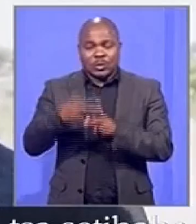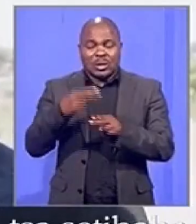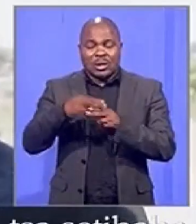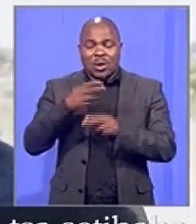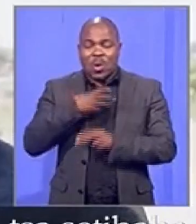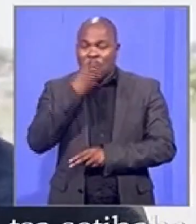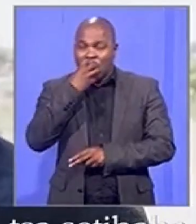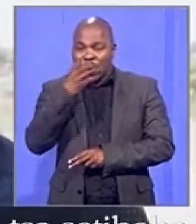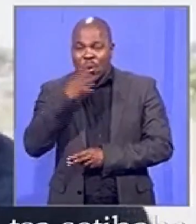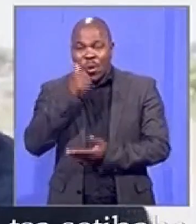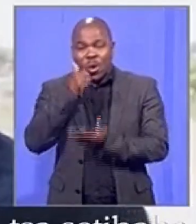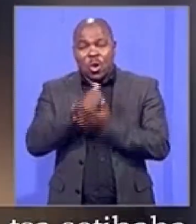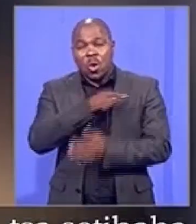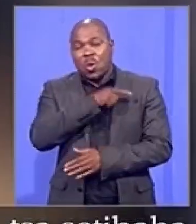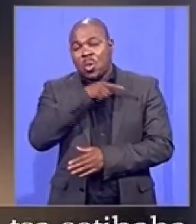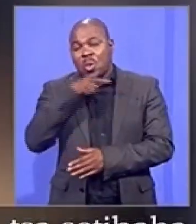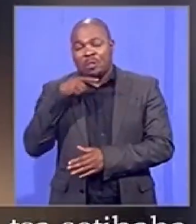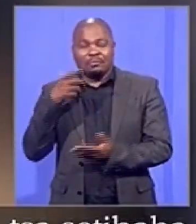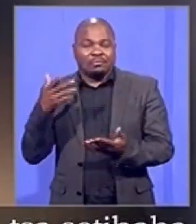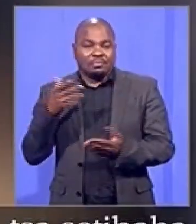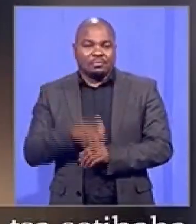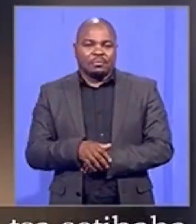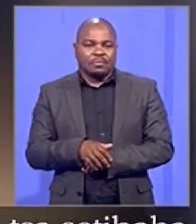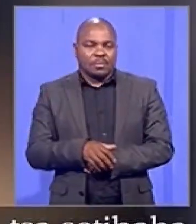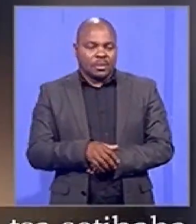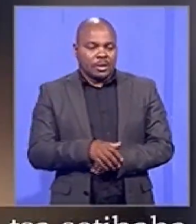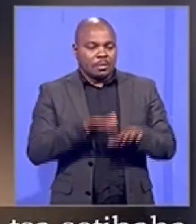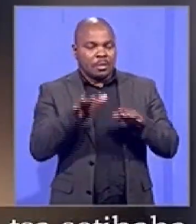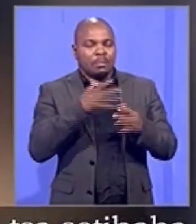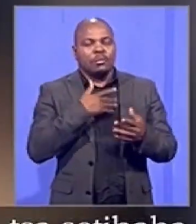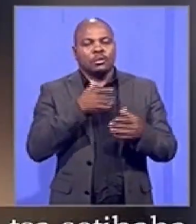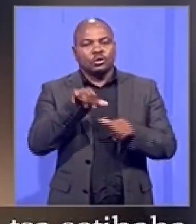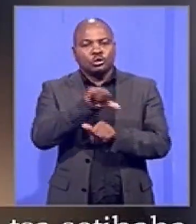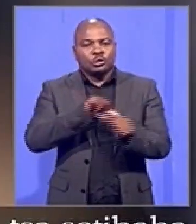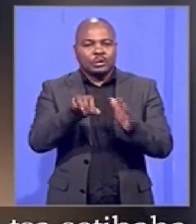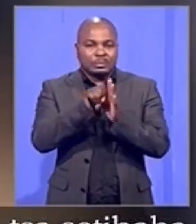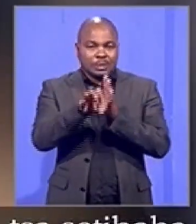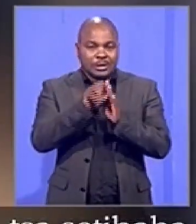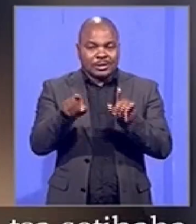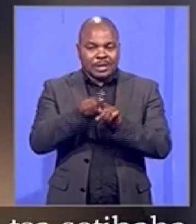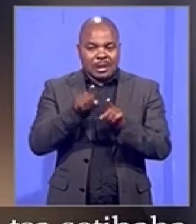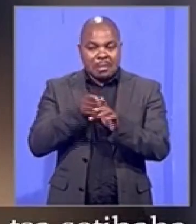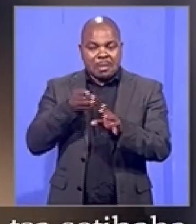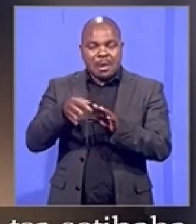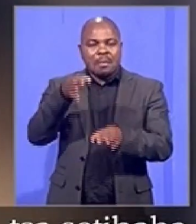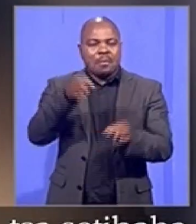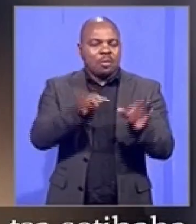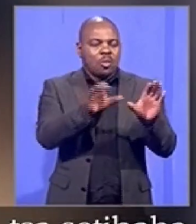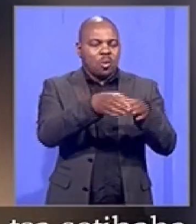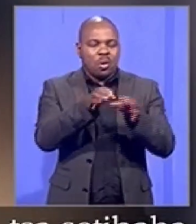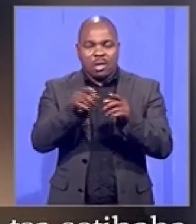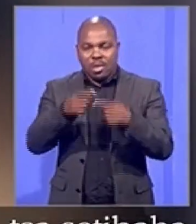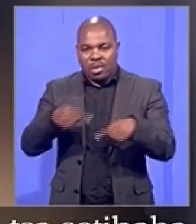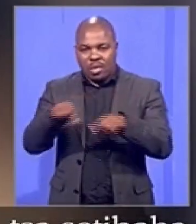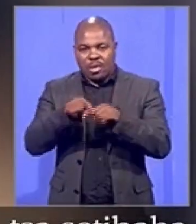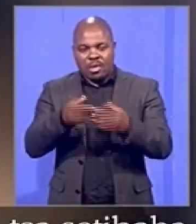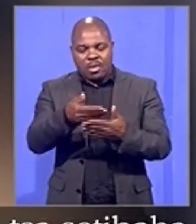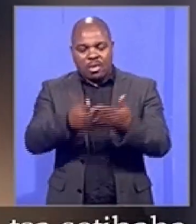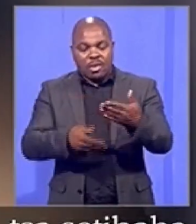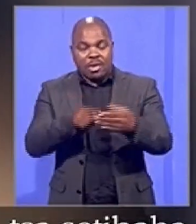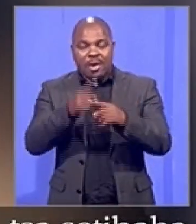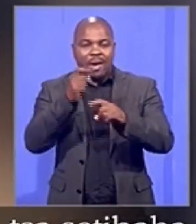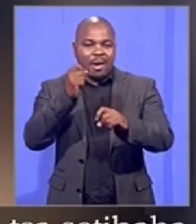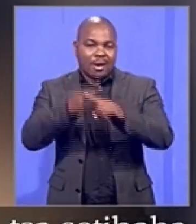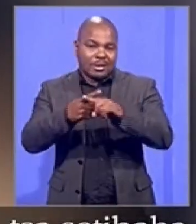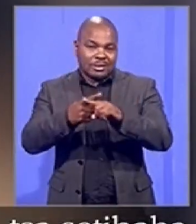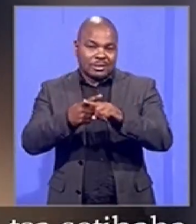sit long time in the toilet, you see. Basebedisi ba dikgokahanyo tsa setjhaba ho aga ka hare mekga ya dipolitiki leqhepheng la X